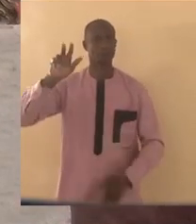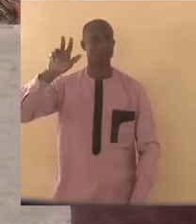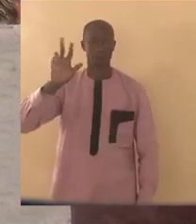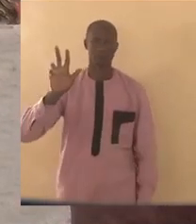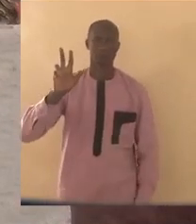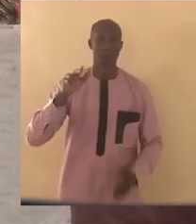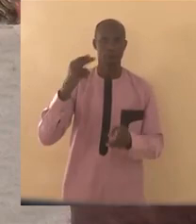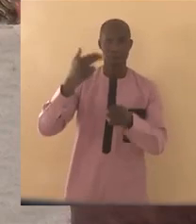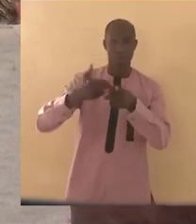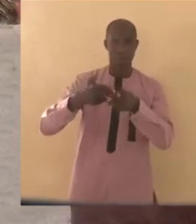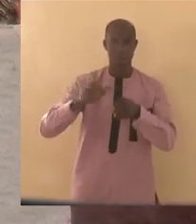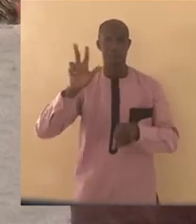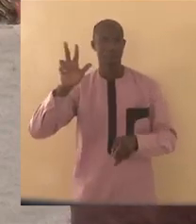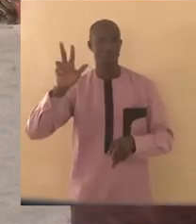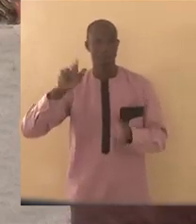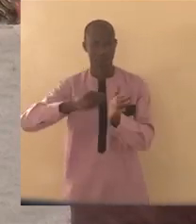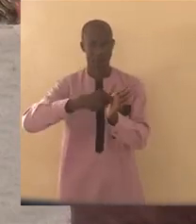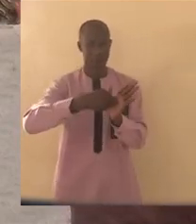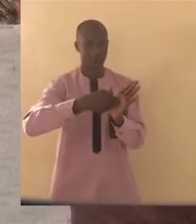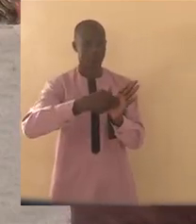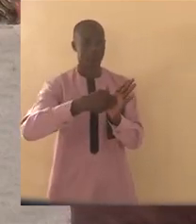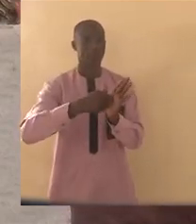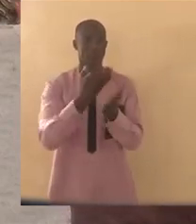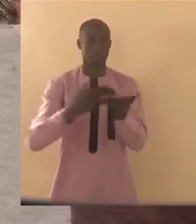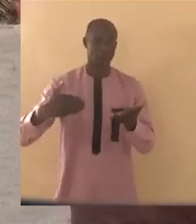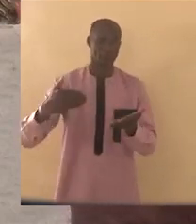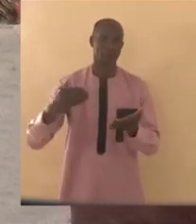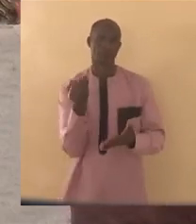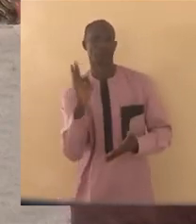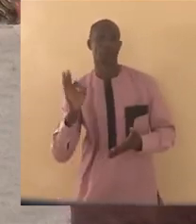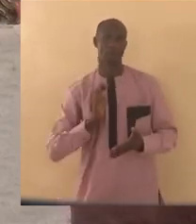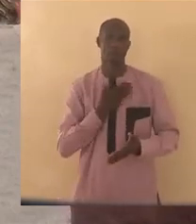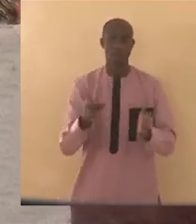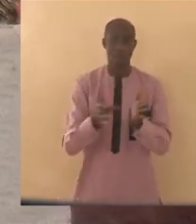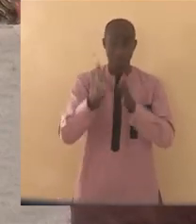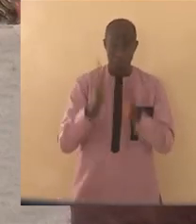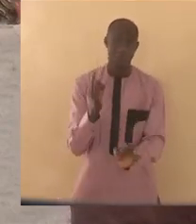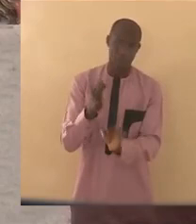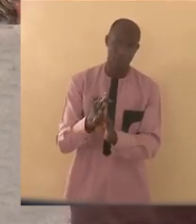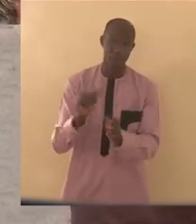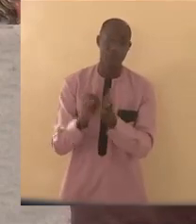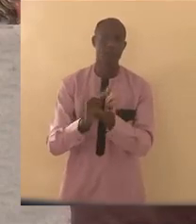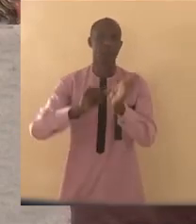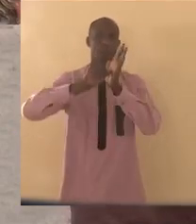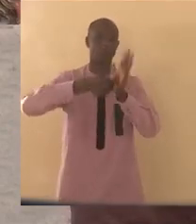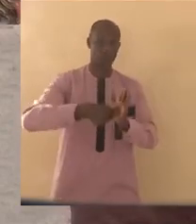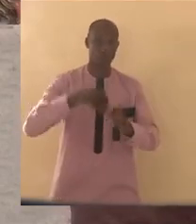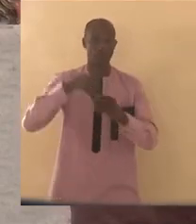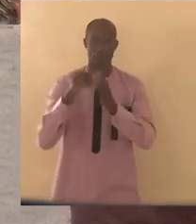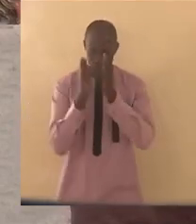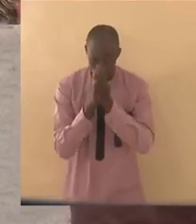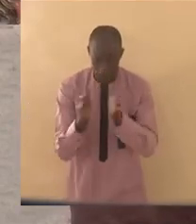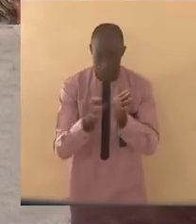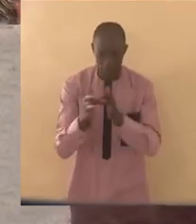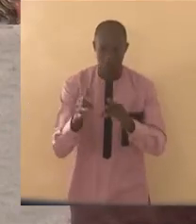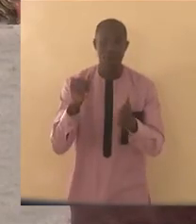three. Name three key elements of our Christian faith that are highlighted in the prayer